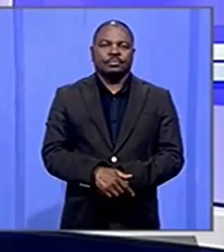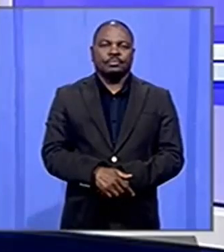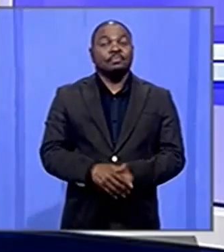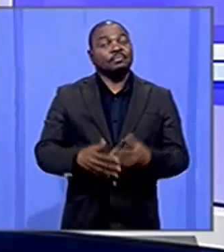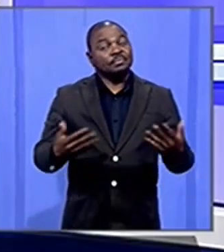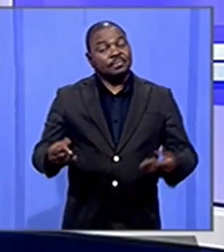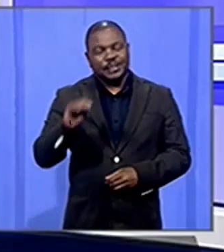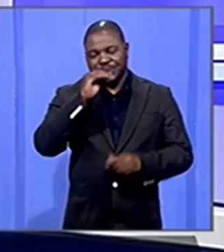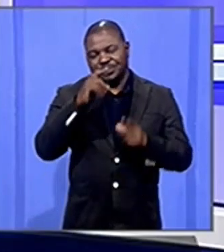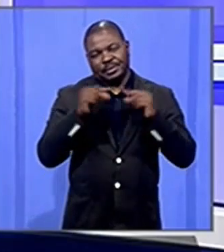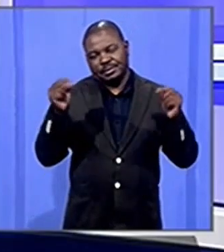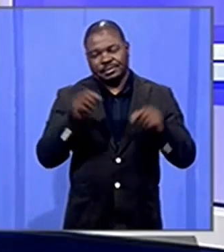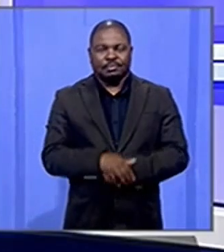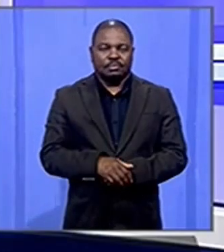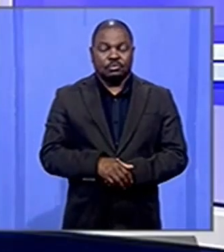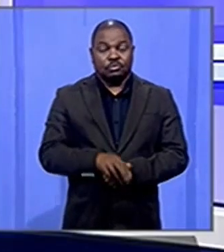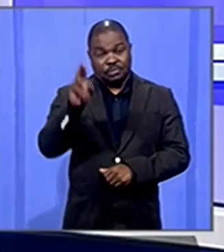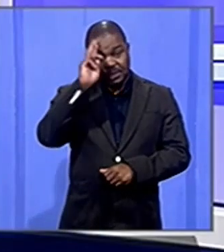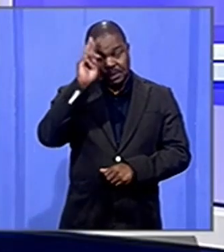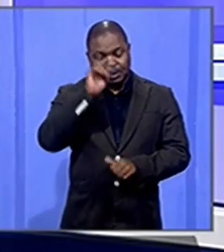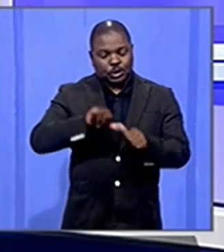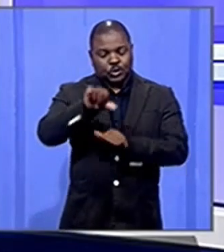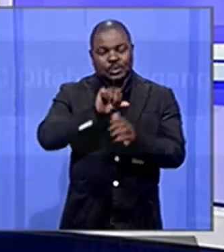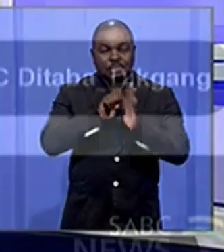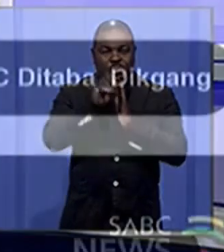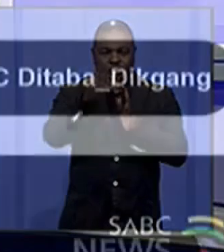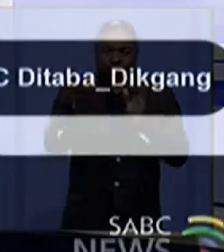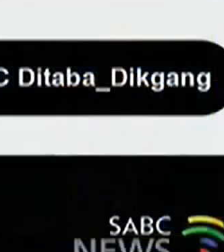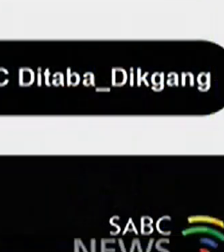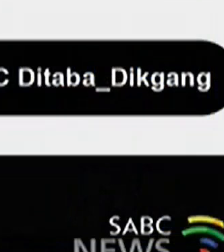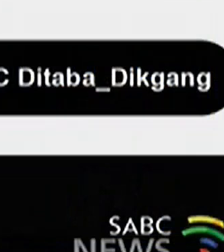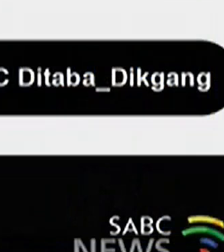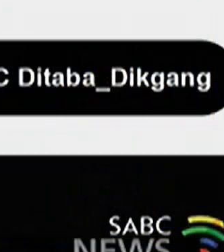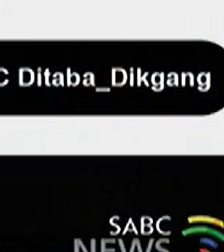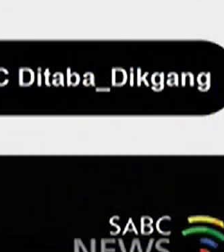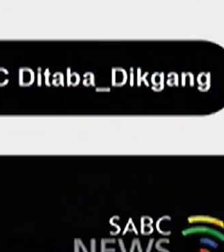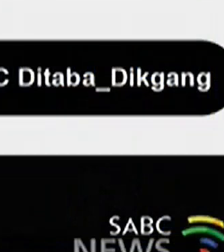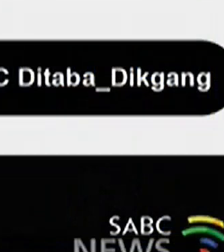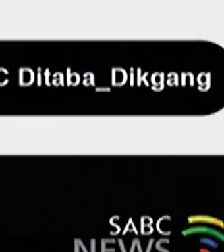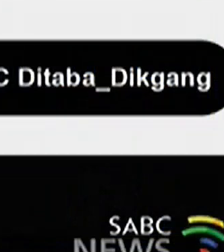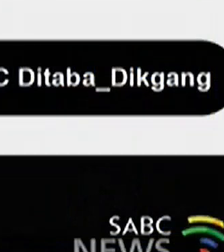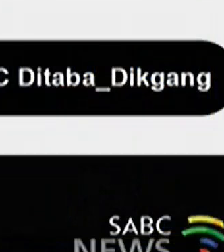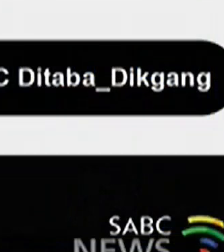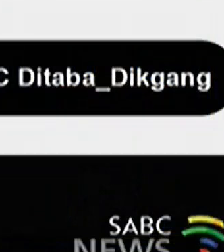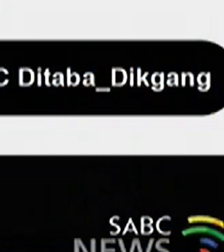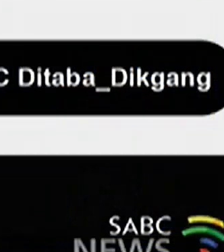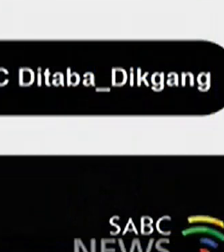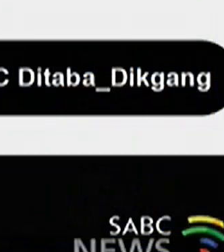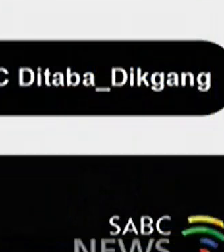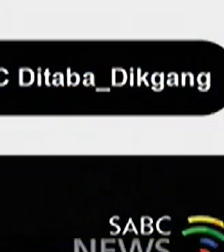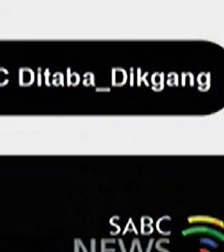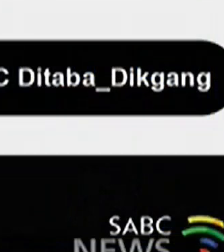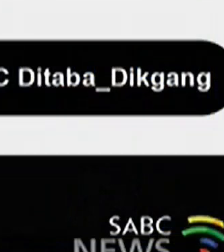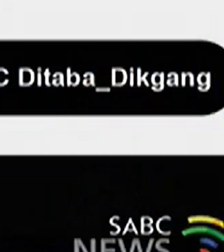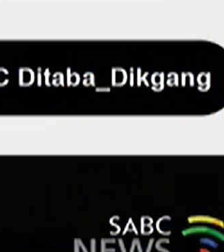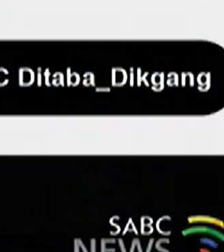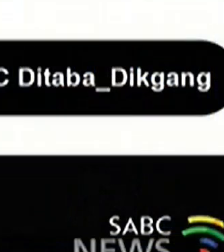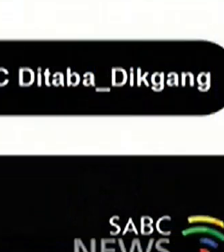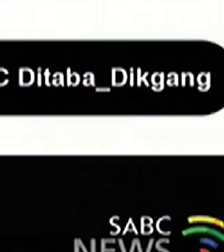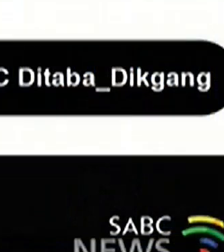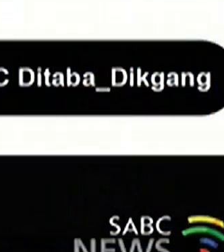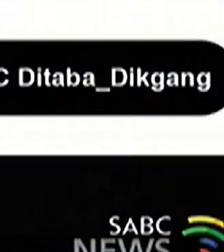Bagešo di felela mo gopolang gore ditaba tša rena di a hwetšagala go marangrang a dikgokagano fa o le ka kgathago tema. Ba